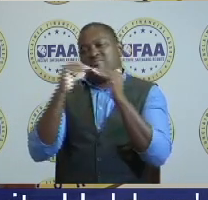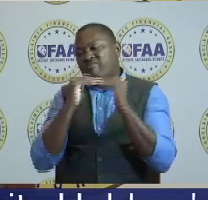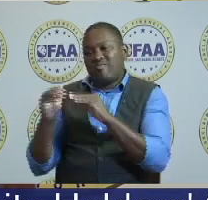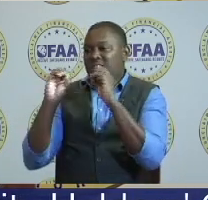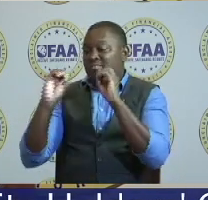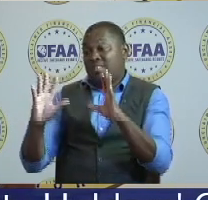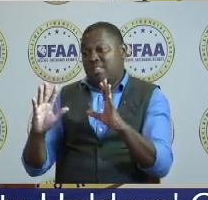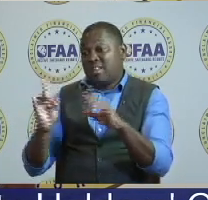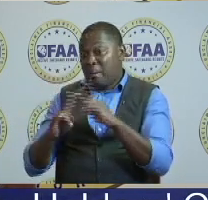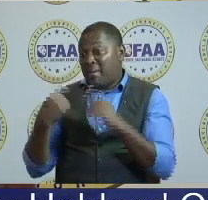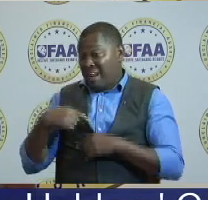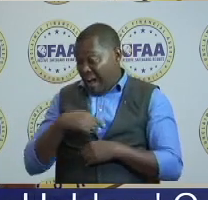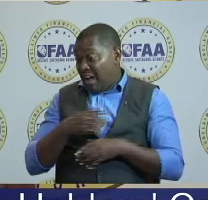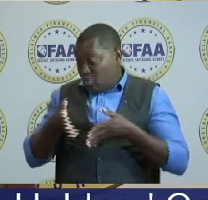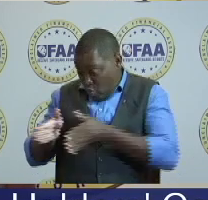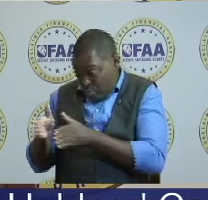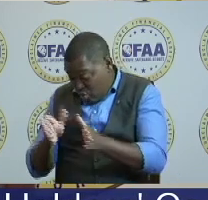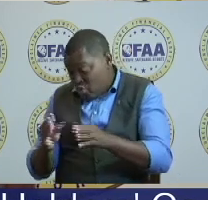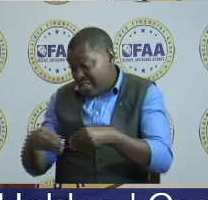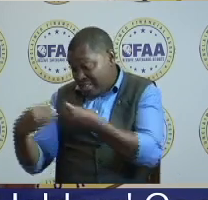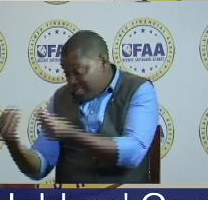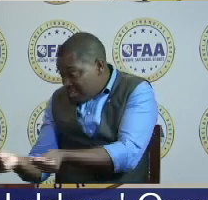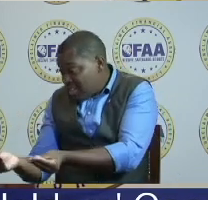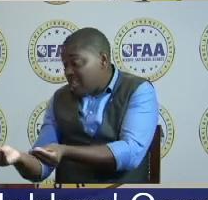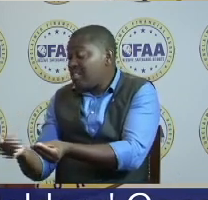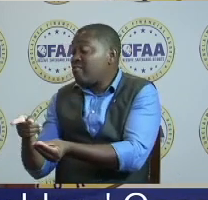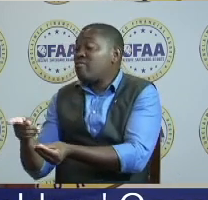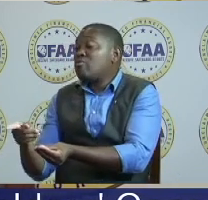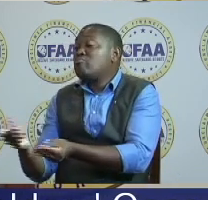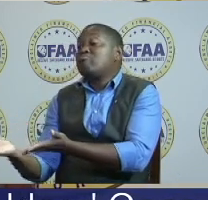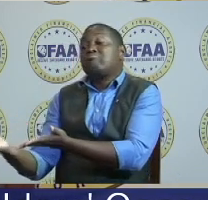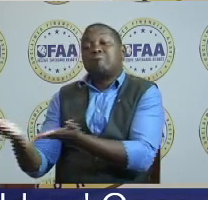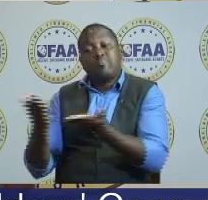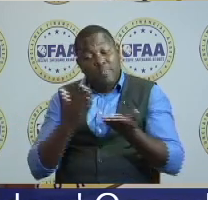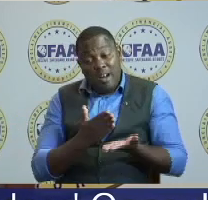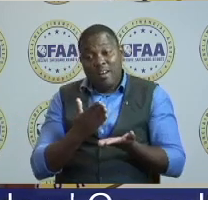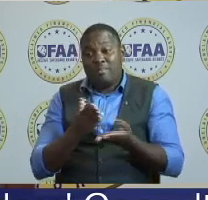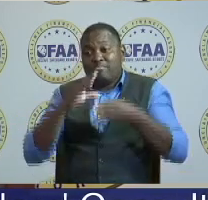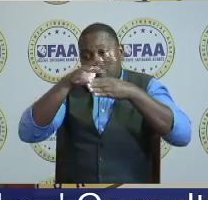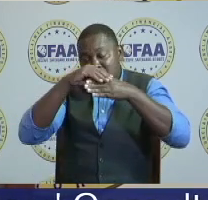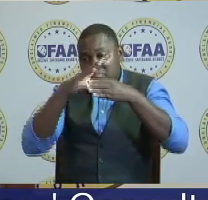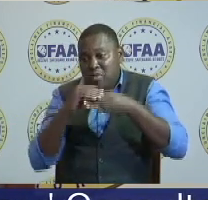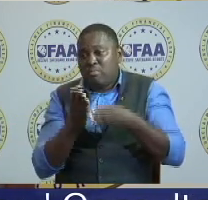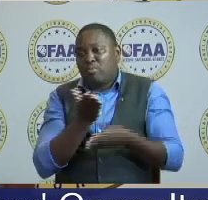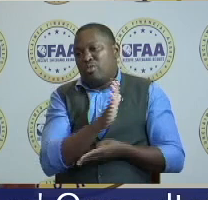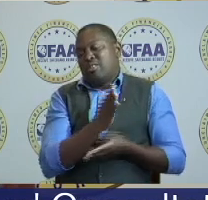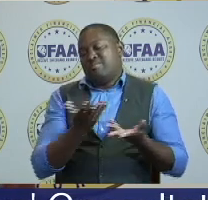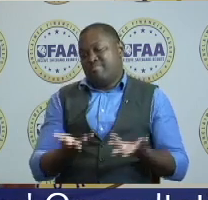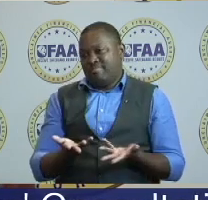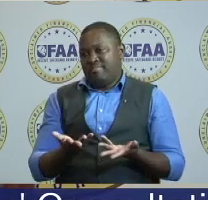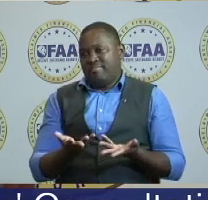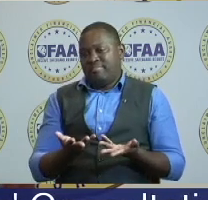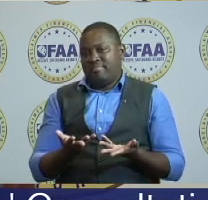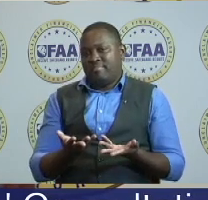have given you the chance. We are telling you, come forward before we come for you. We can be able to accommodate you before we come for the audit.